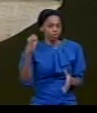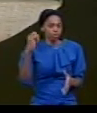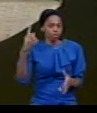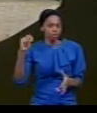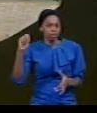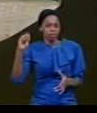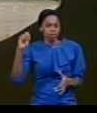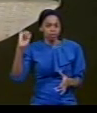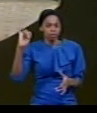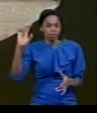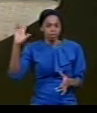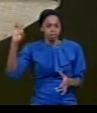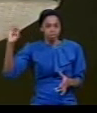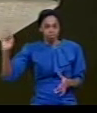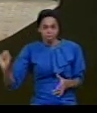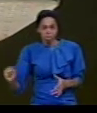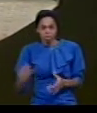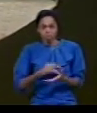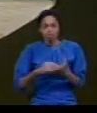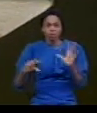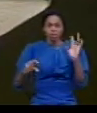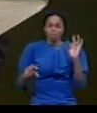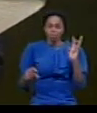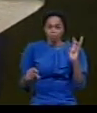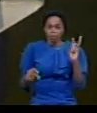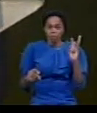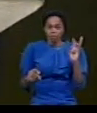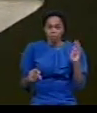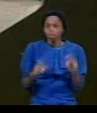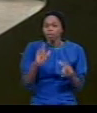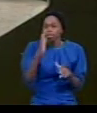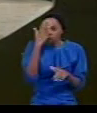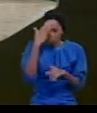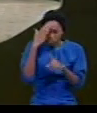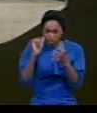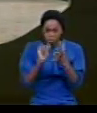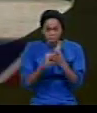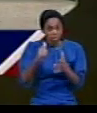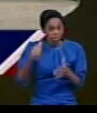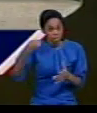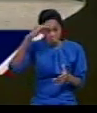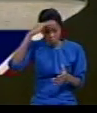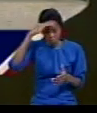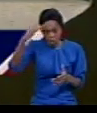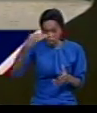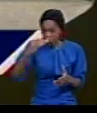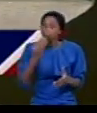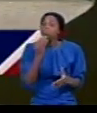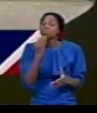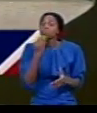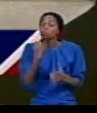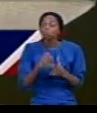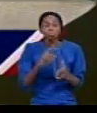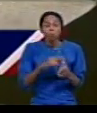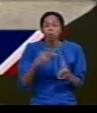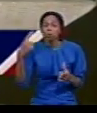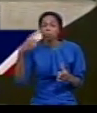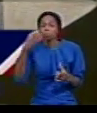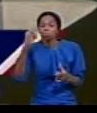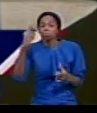Verse 16, knowing that a man, Jew or Gentile, a